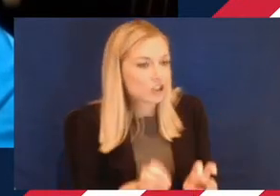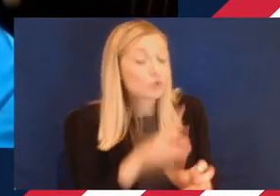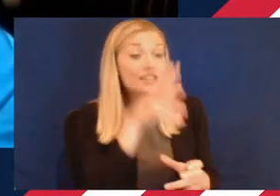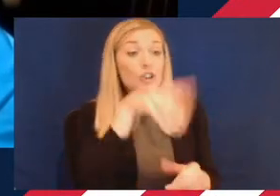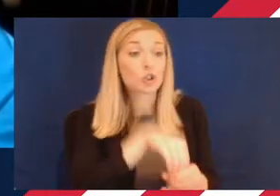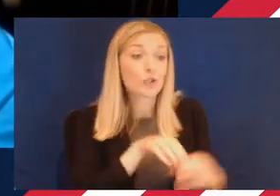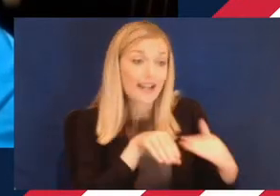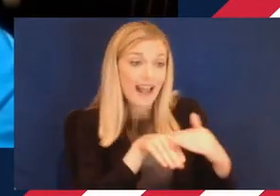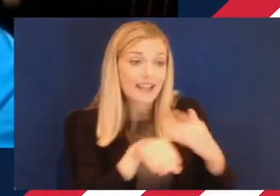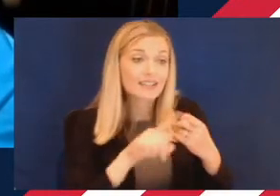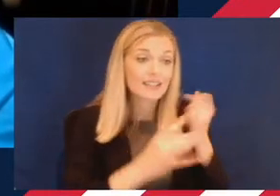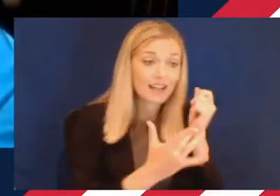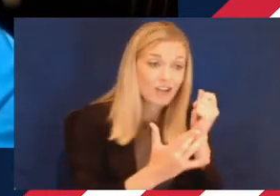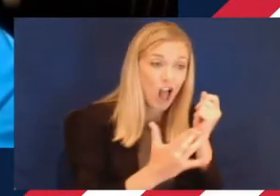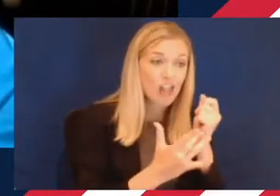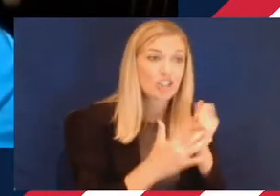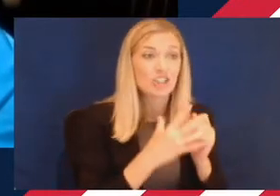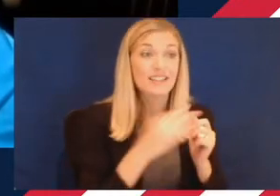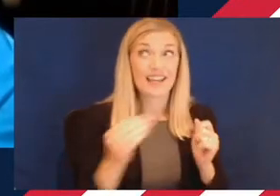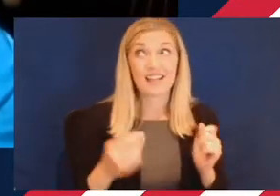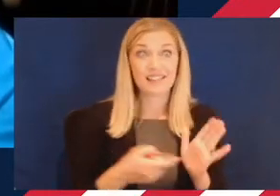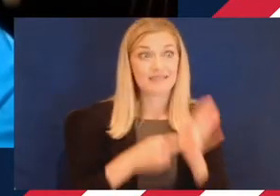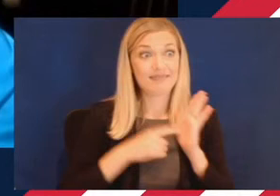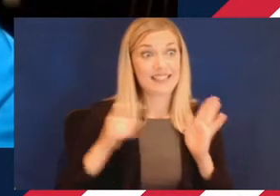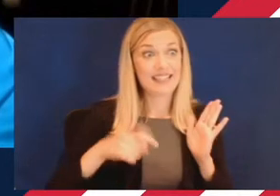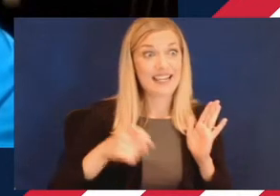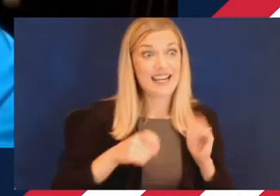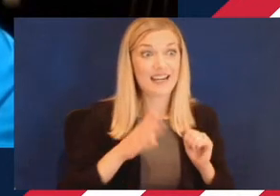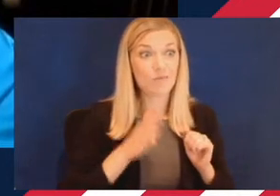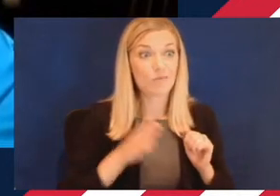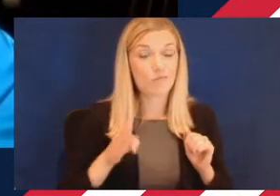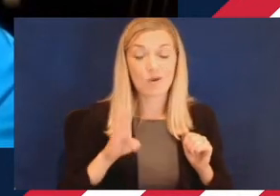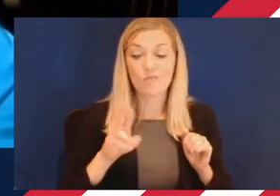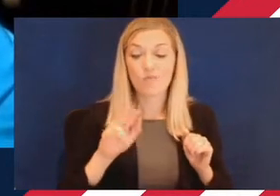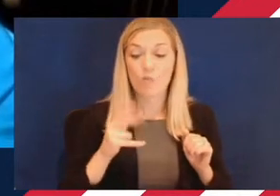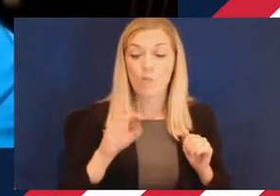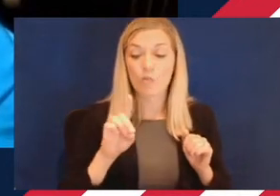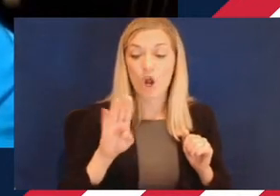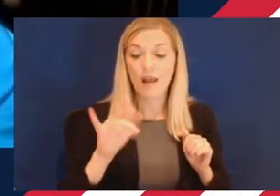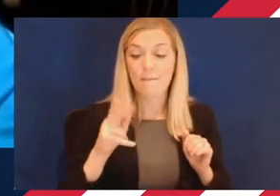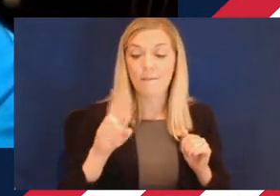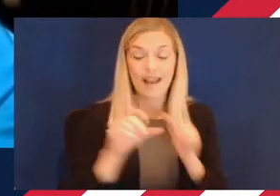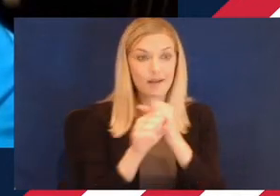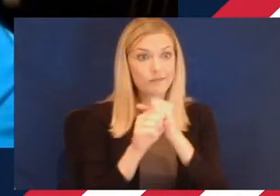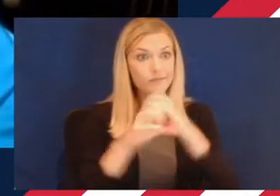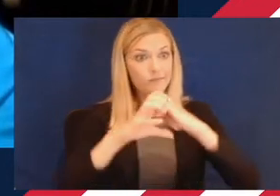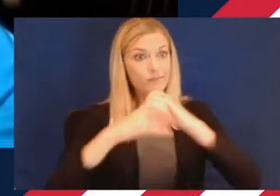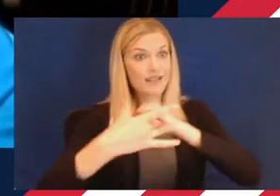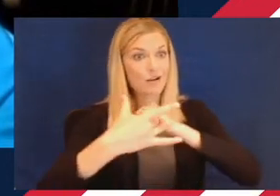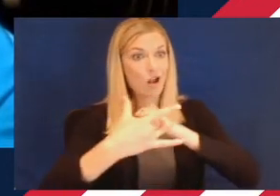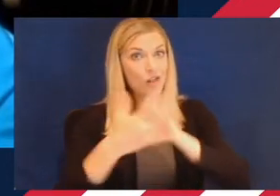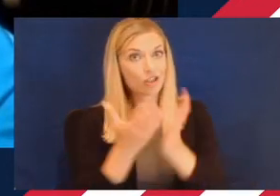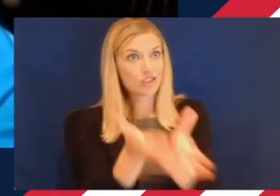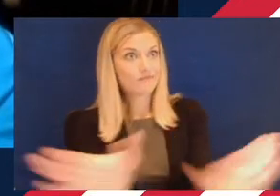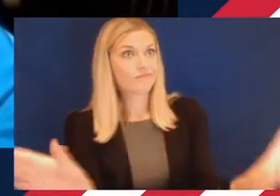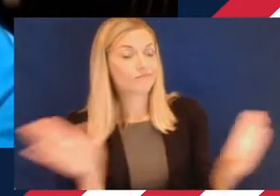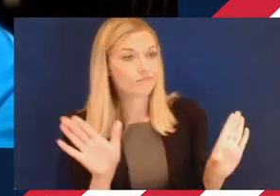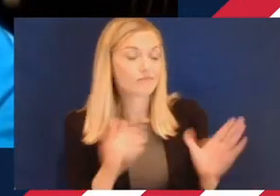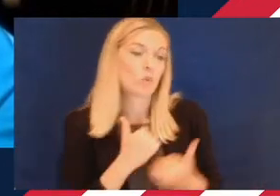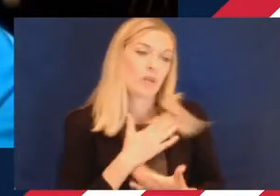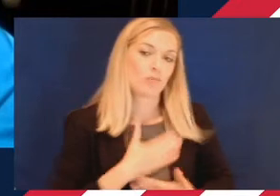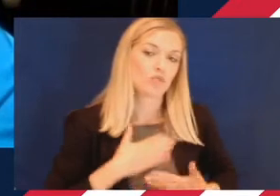the need for broadband connectivity throughout our communities. We appreciate you. Thank you. Next, we will hear from